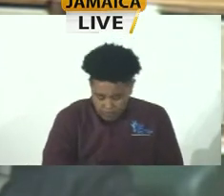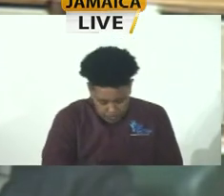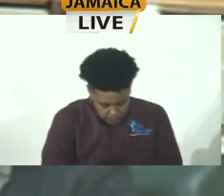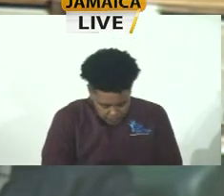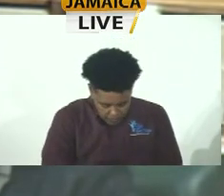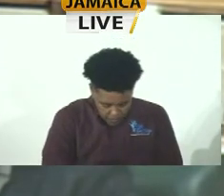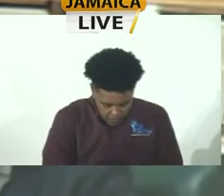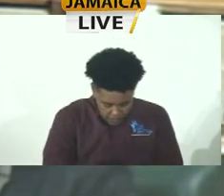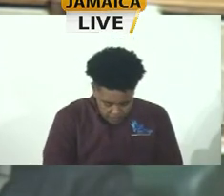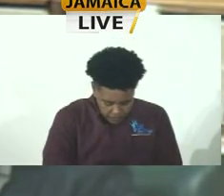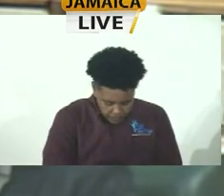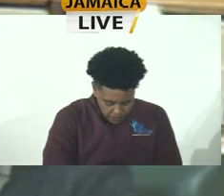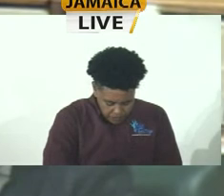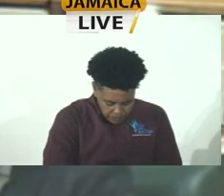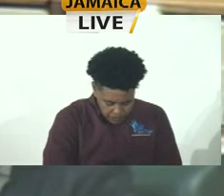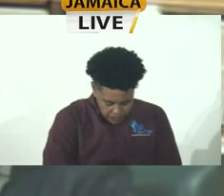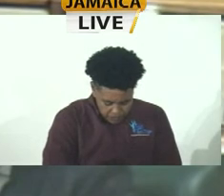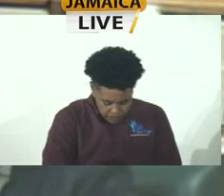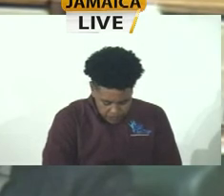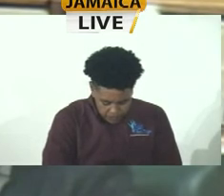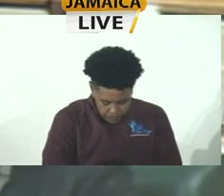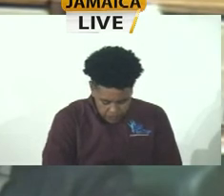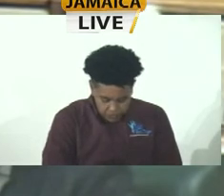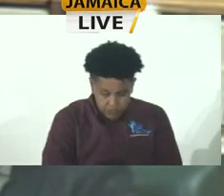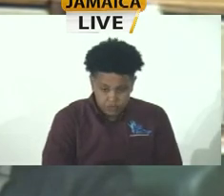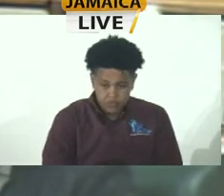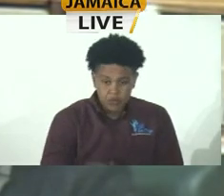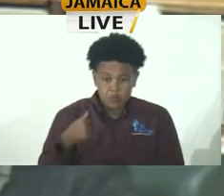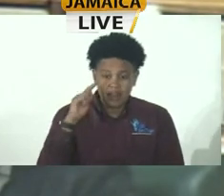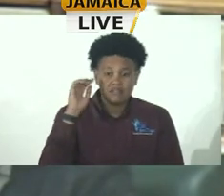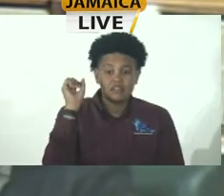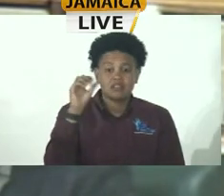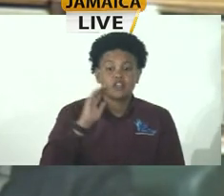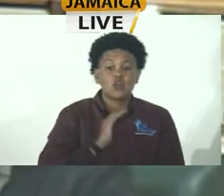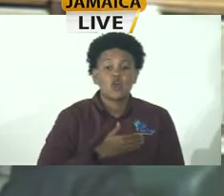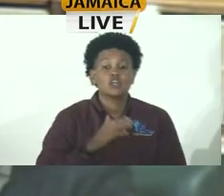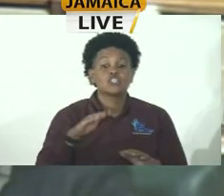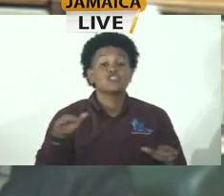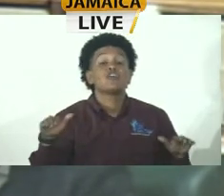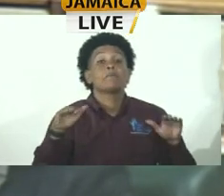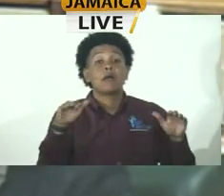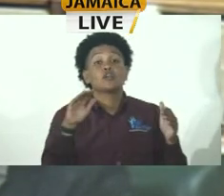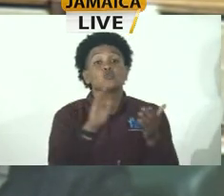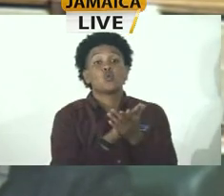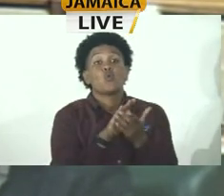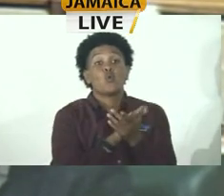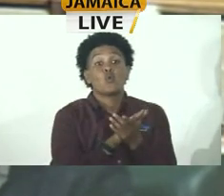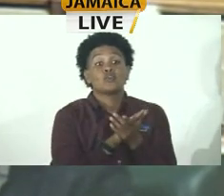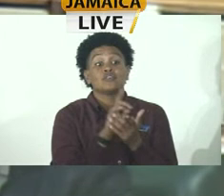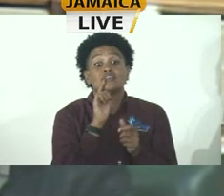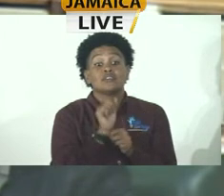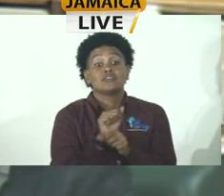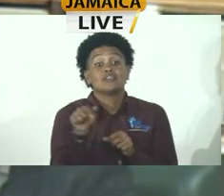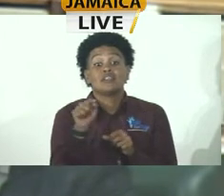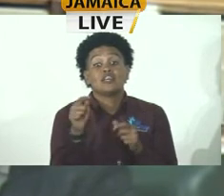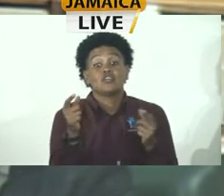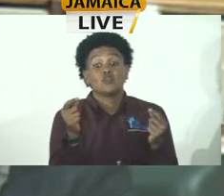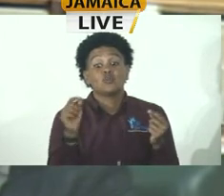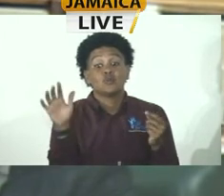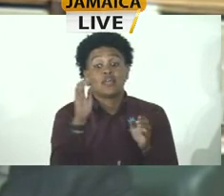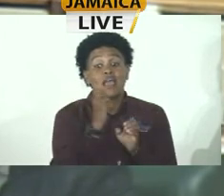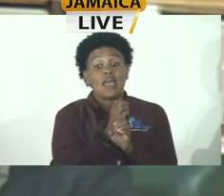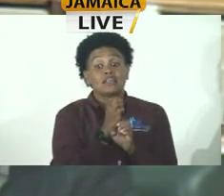we will have to send our children back to school in order that they are able to do the